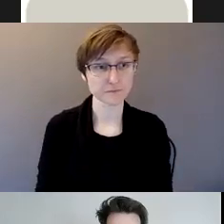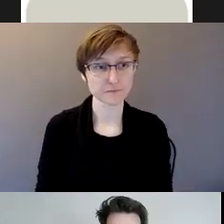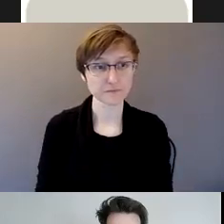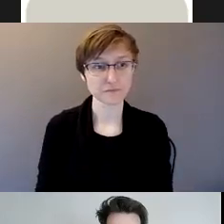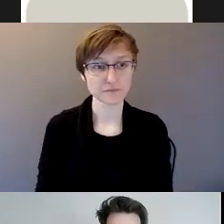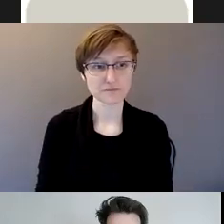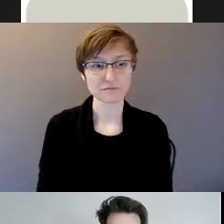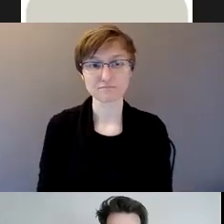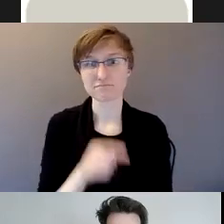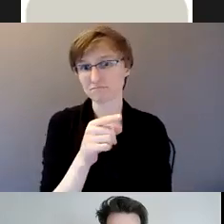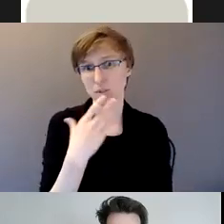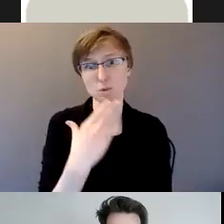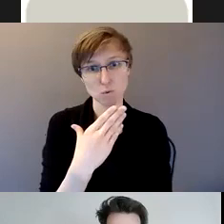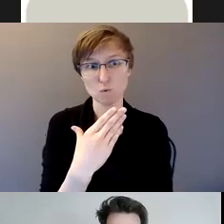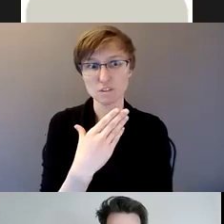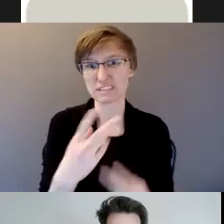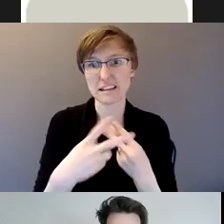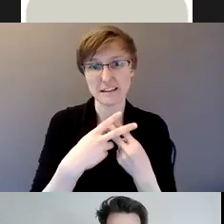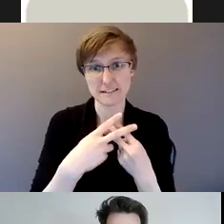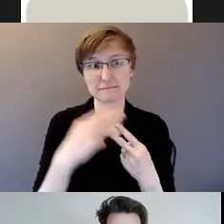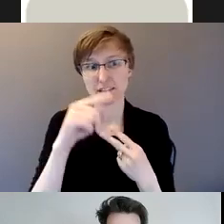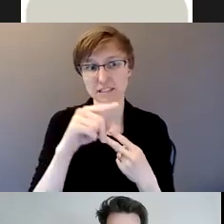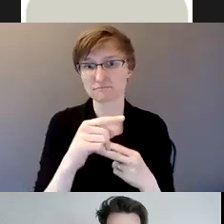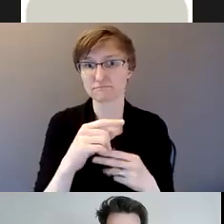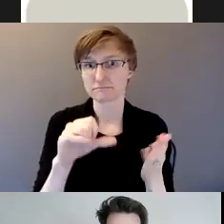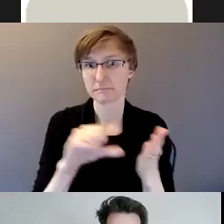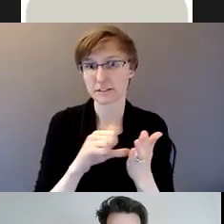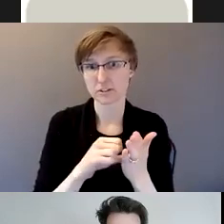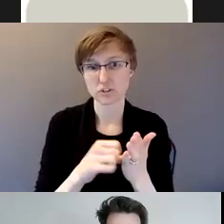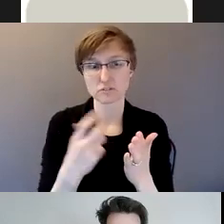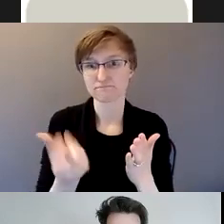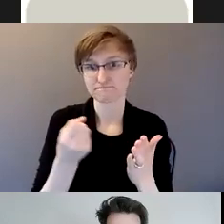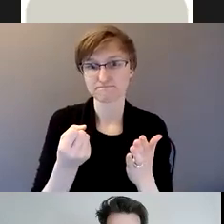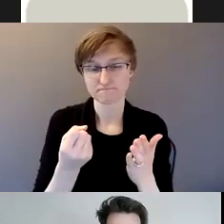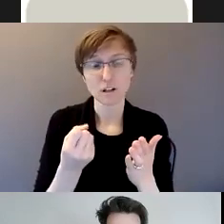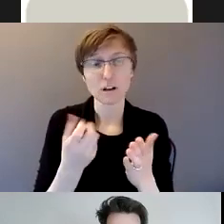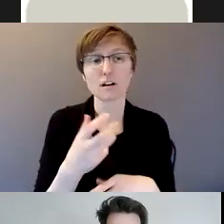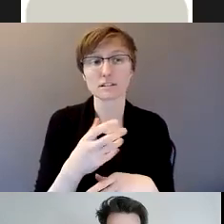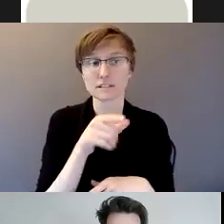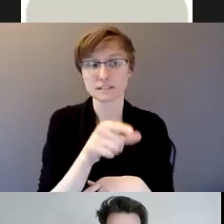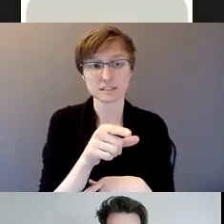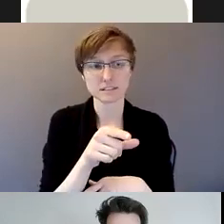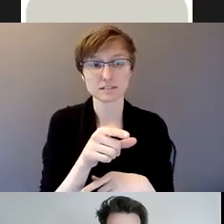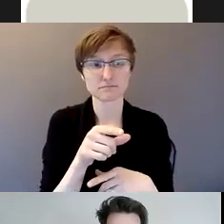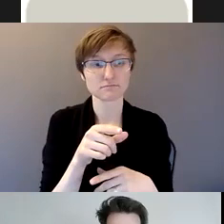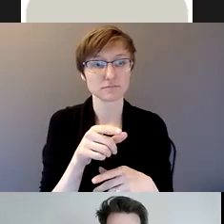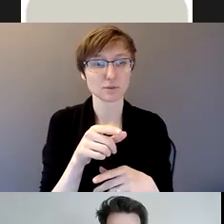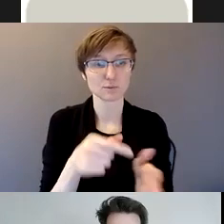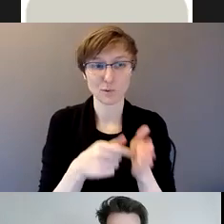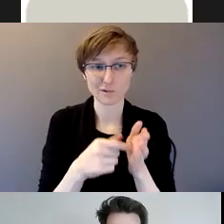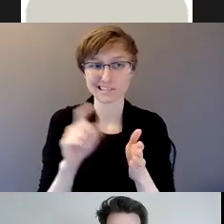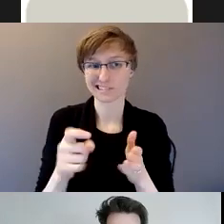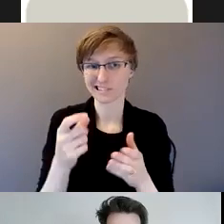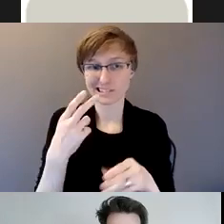one-page piece to have handy if you think you need to call our office, because it also gives you what you basically need to tell us. We need their name, date of